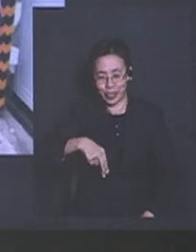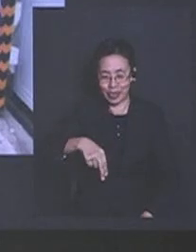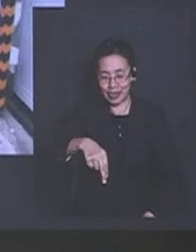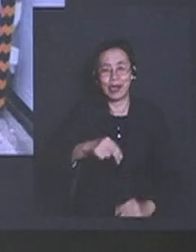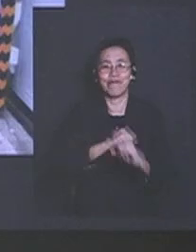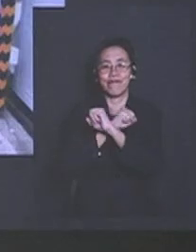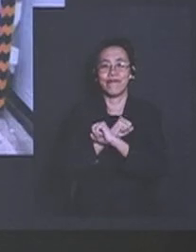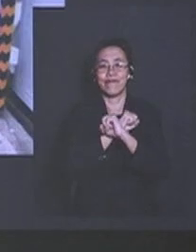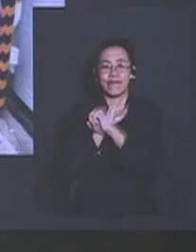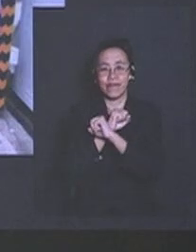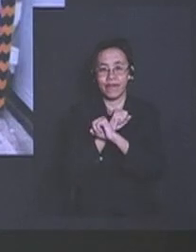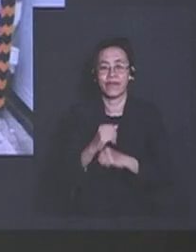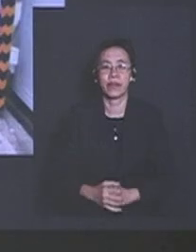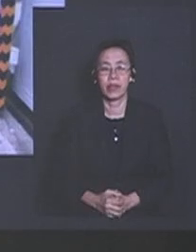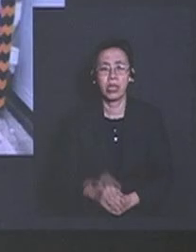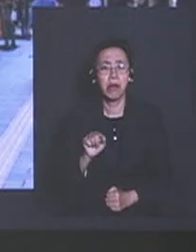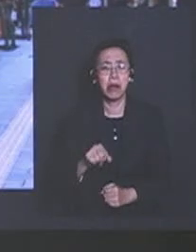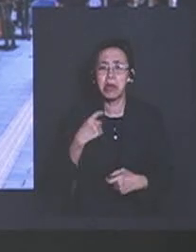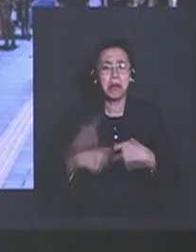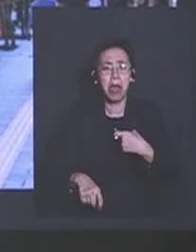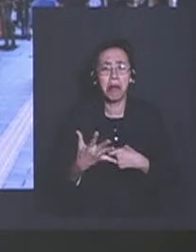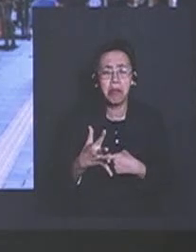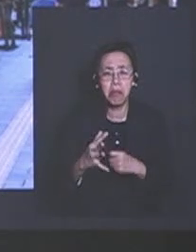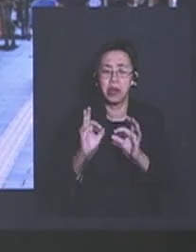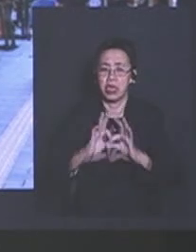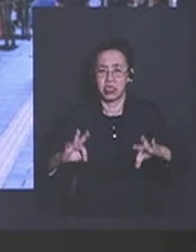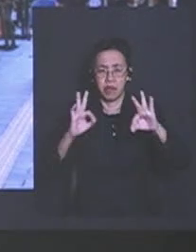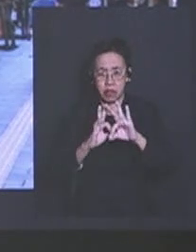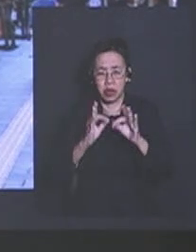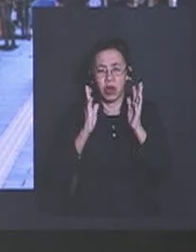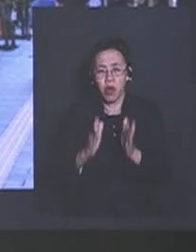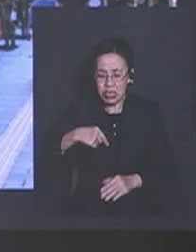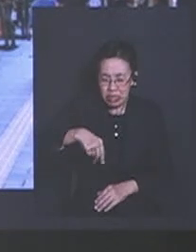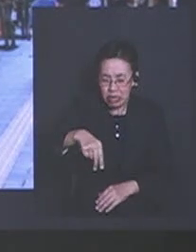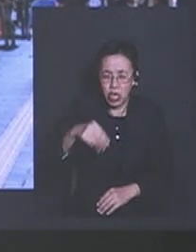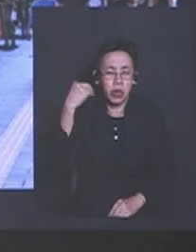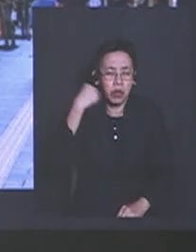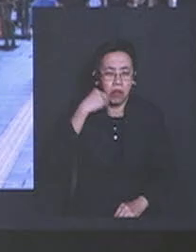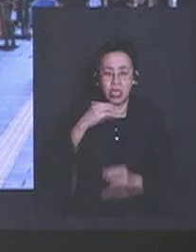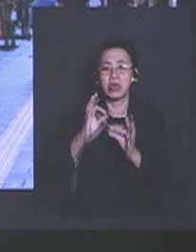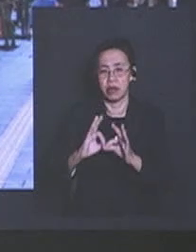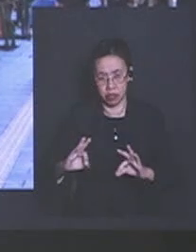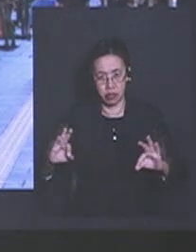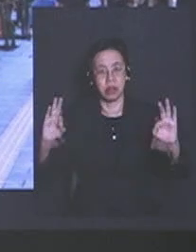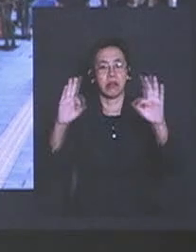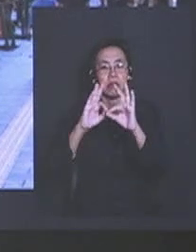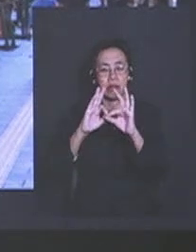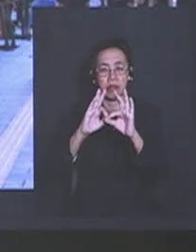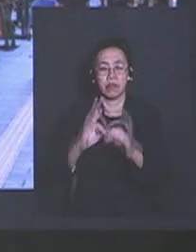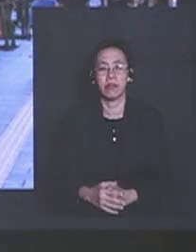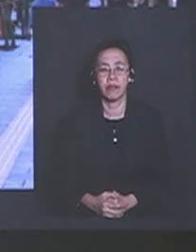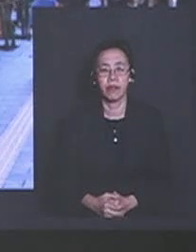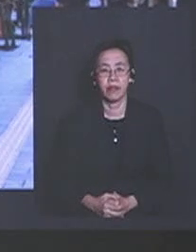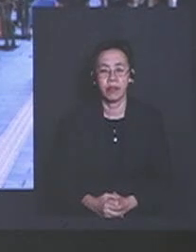very important for the people who walk every day. And also the high quality walkway footpath. So we